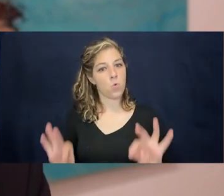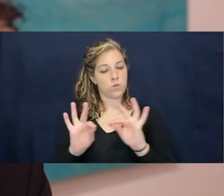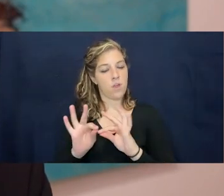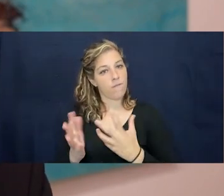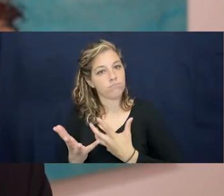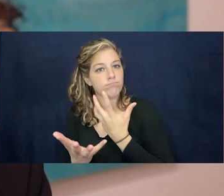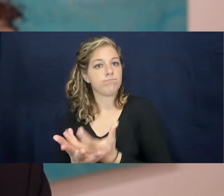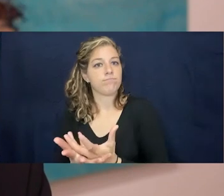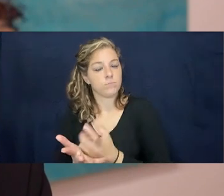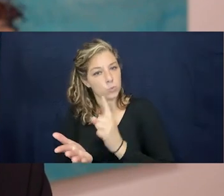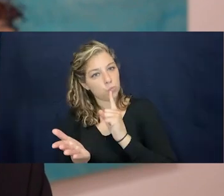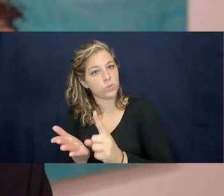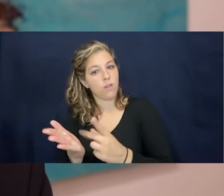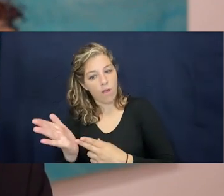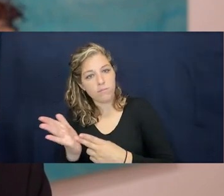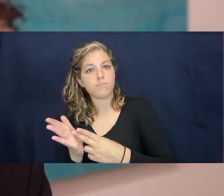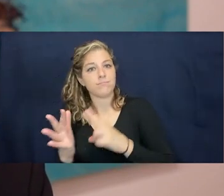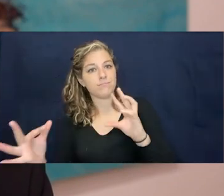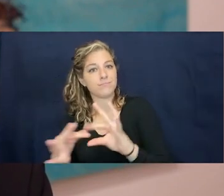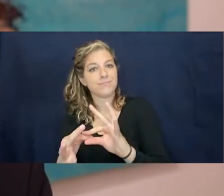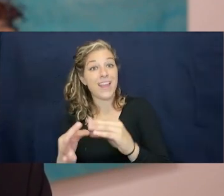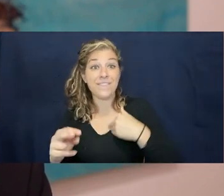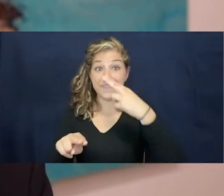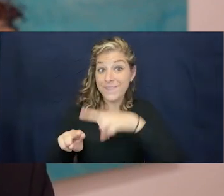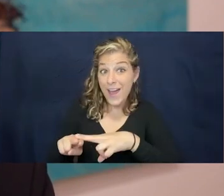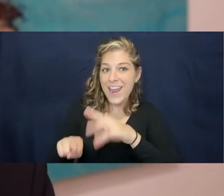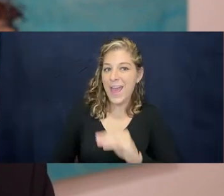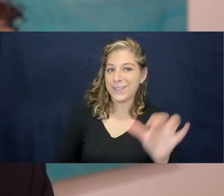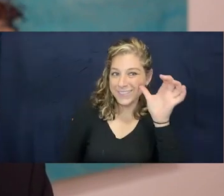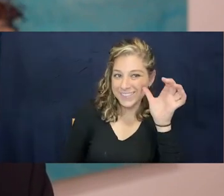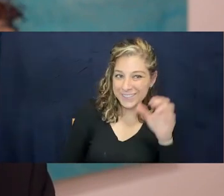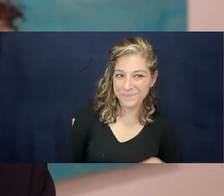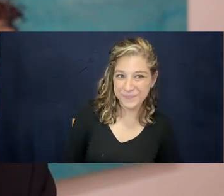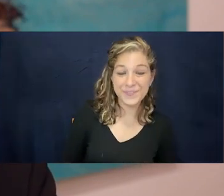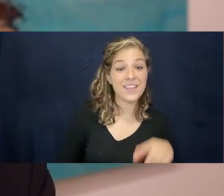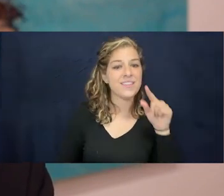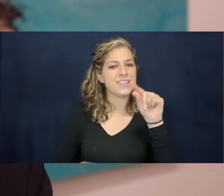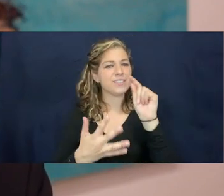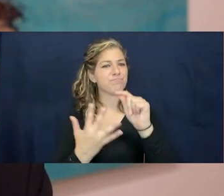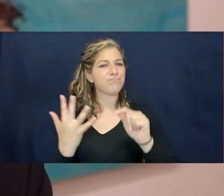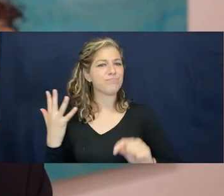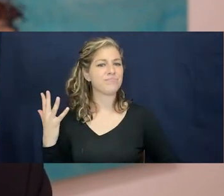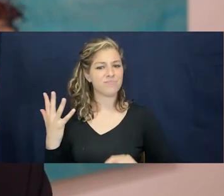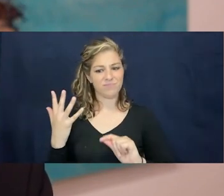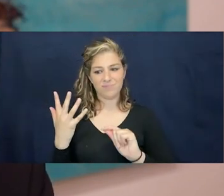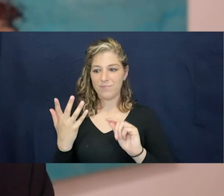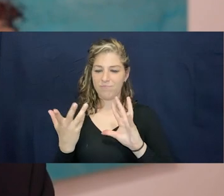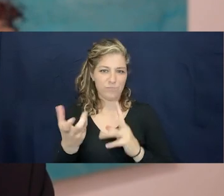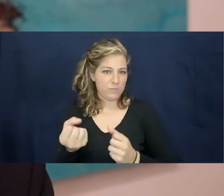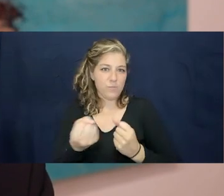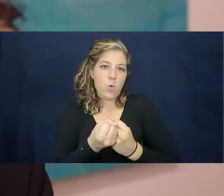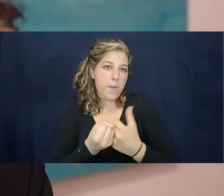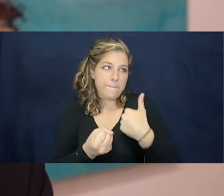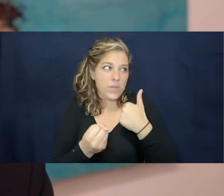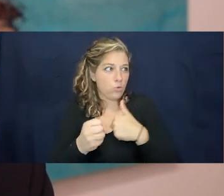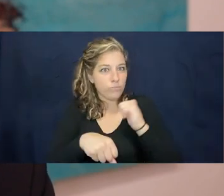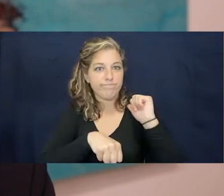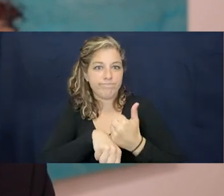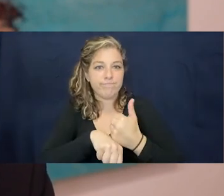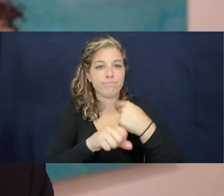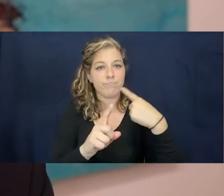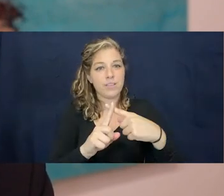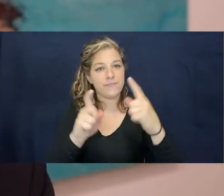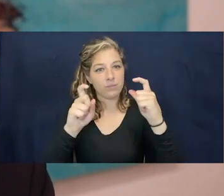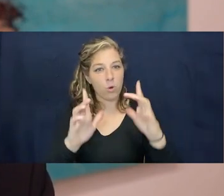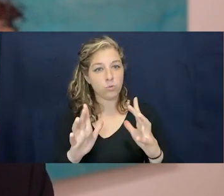old, Christopher taught me the importance of authenticity, connection, having fun, and listening. These qualities built